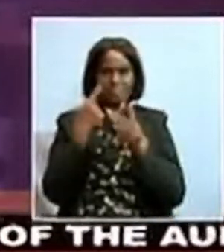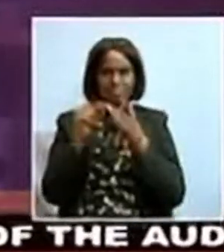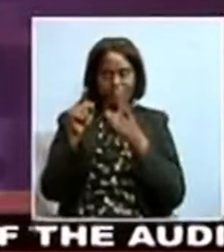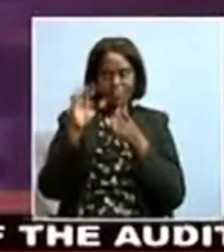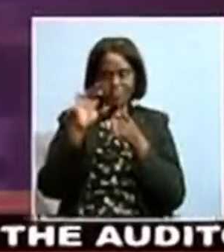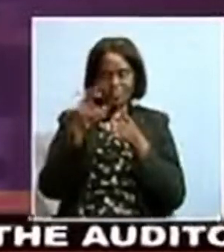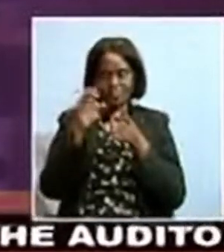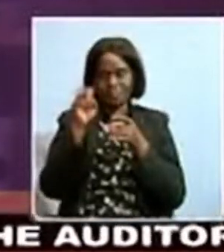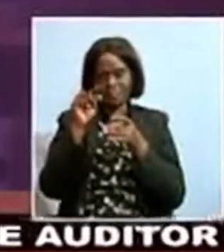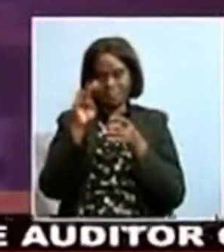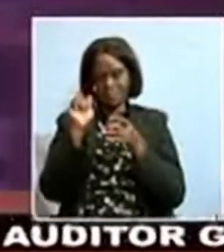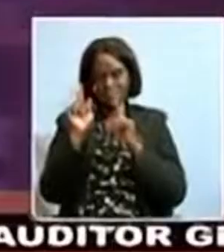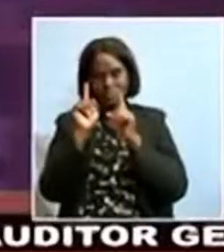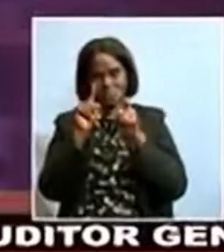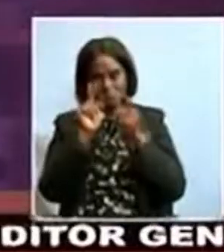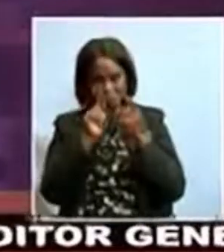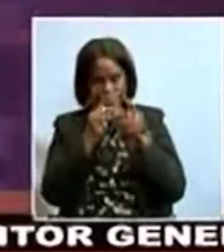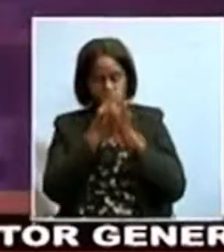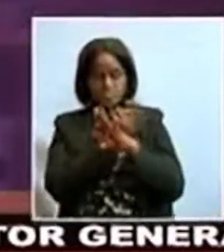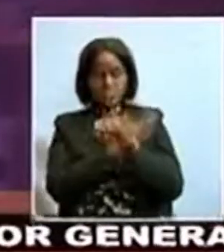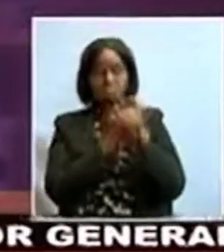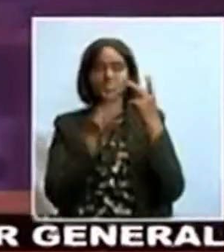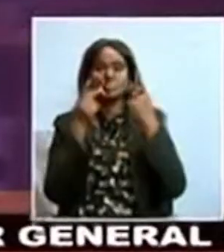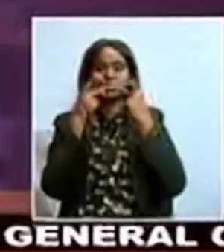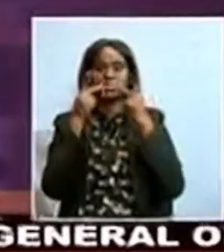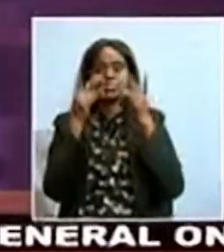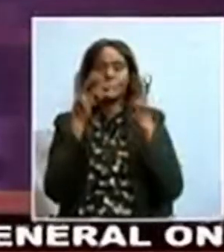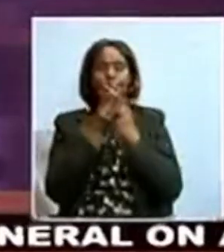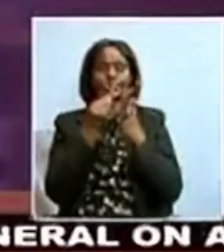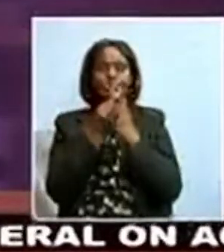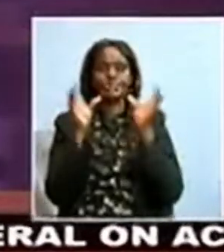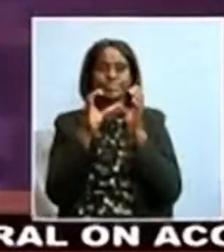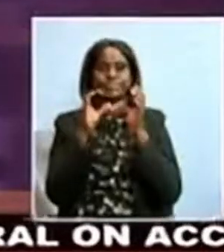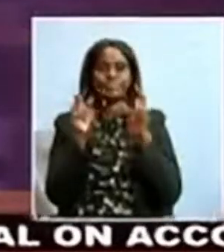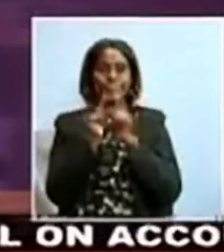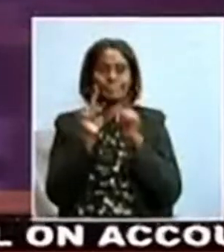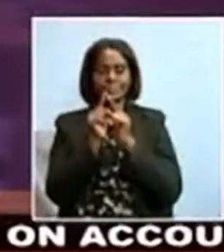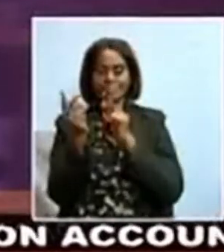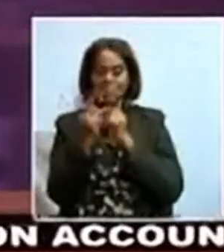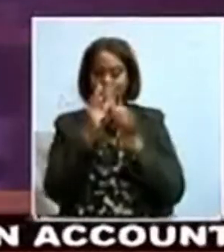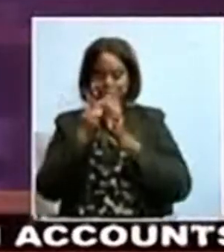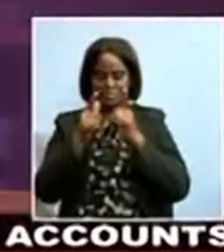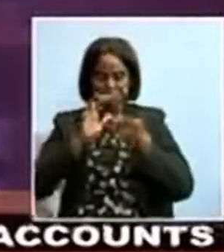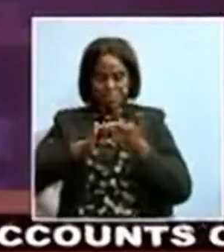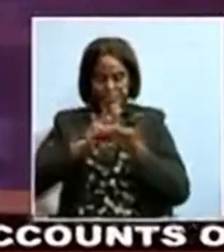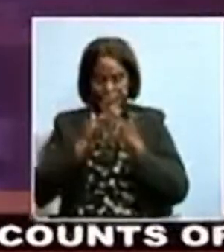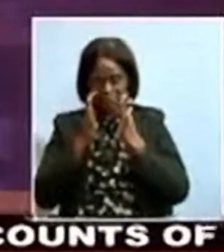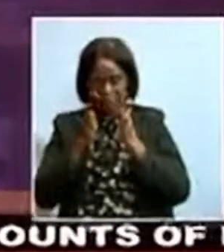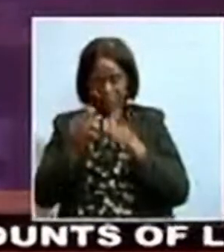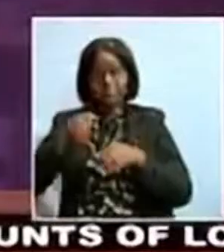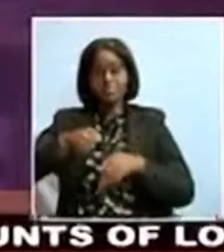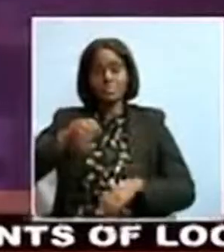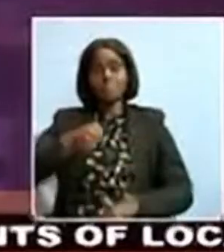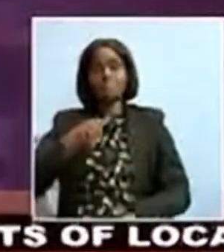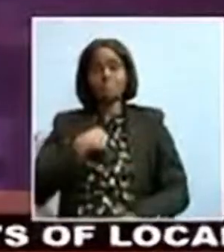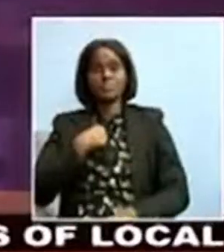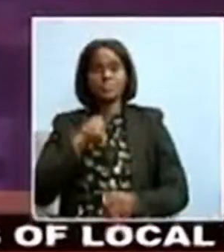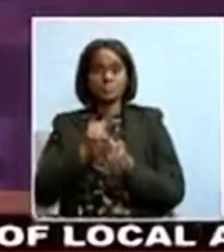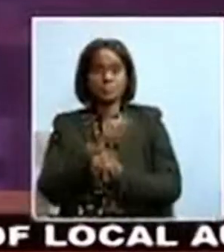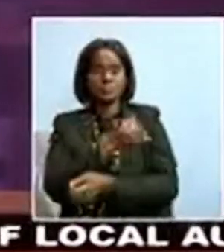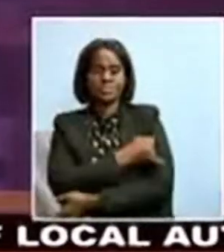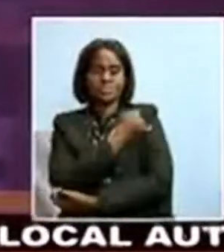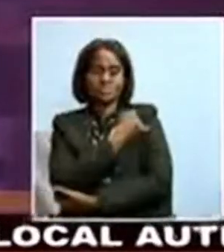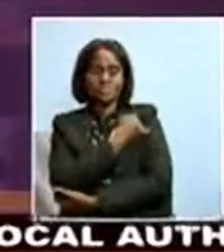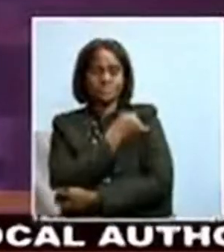Chamber Town Council making an appearance before the Public Accounts Committee. On behalf of our two sign language interpreters, that's Chola Kauma and